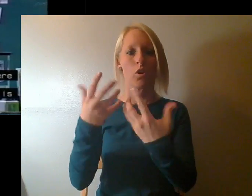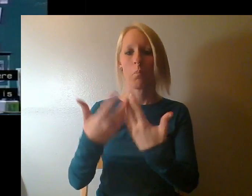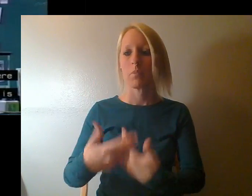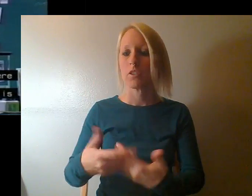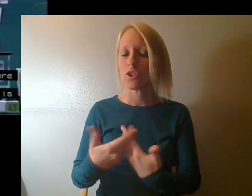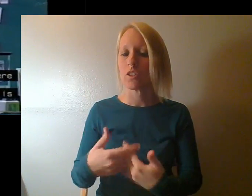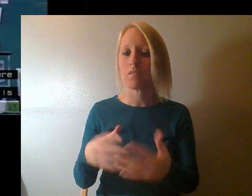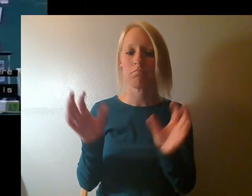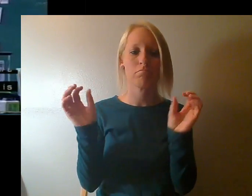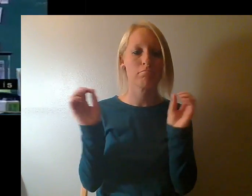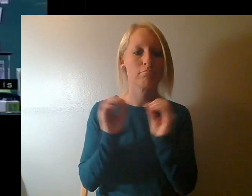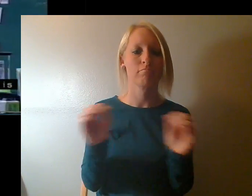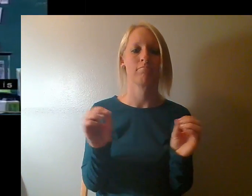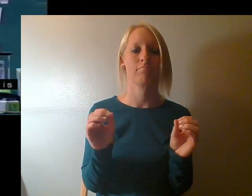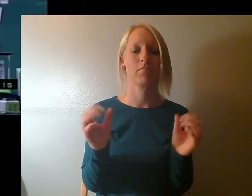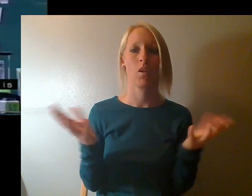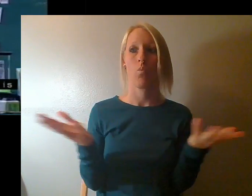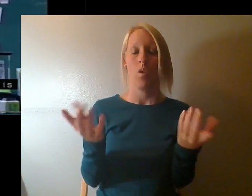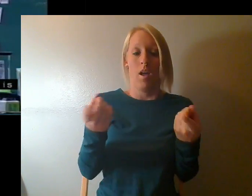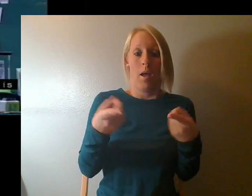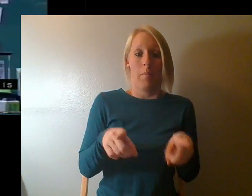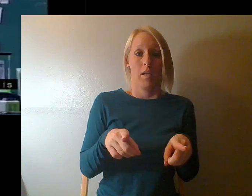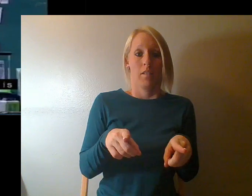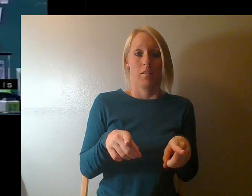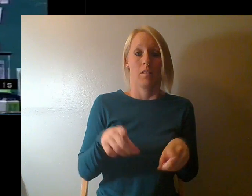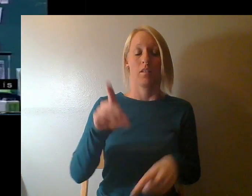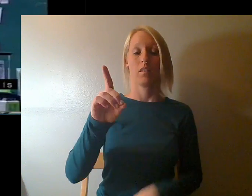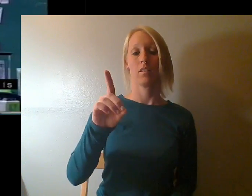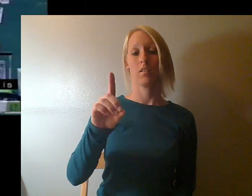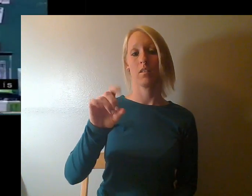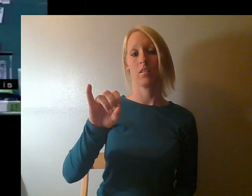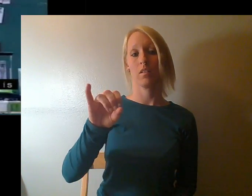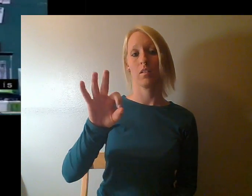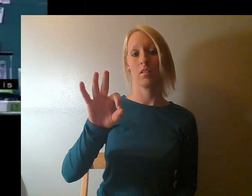is happening here is diffusion. All right?